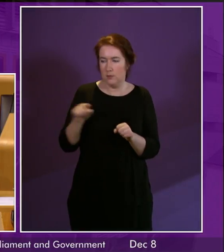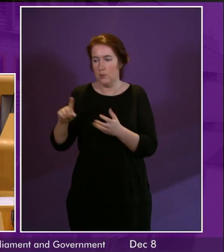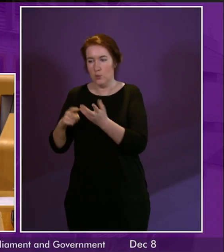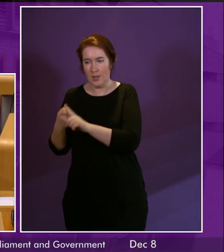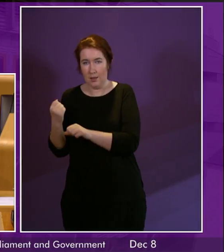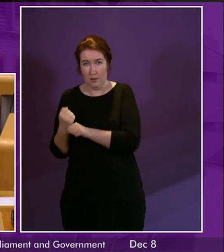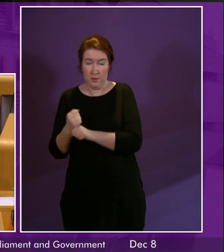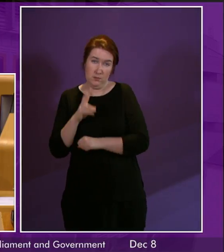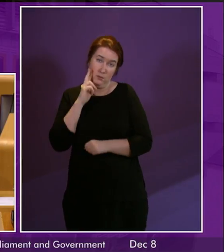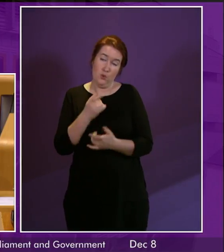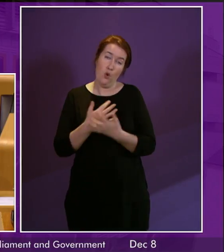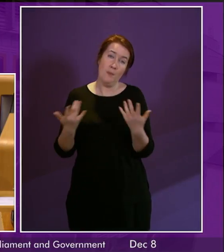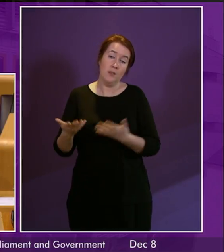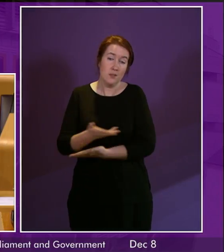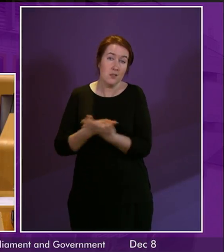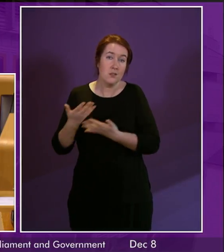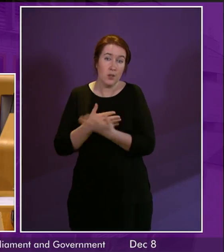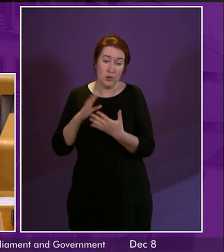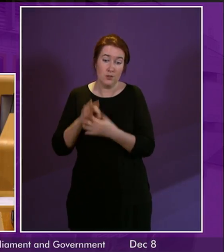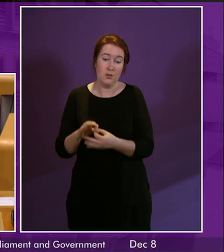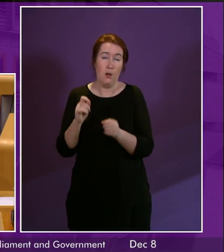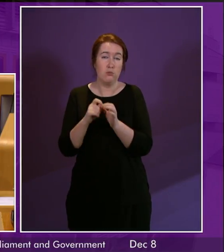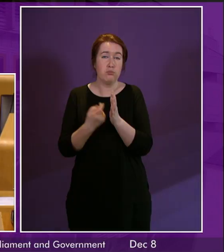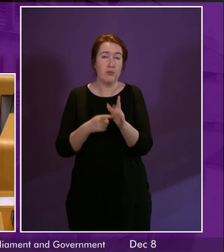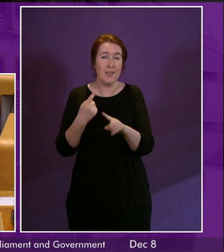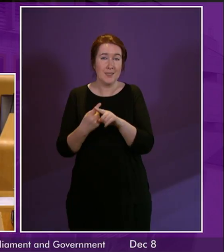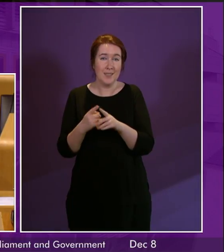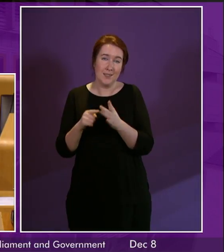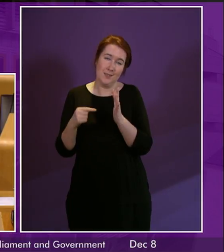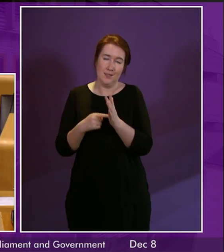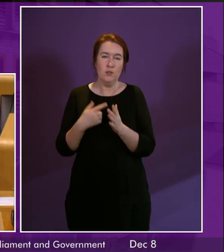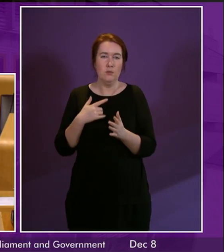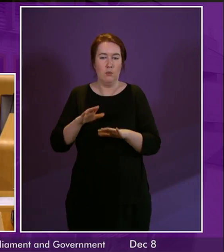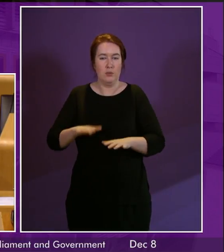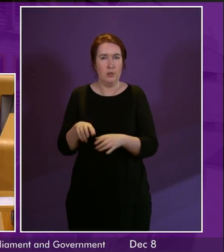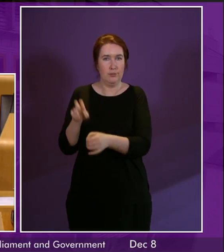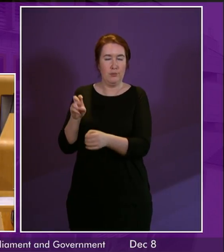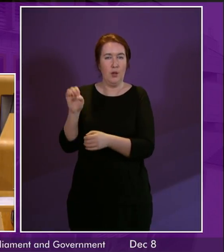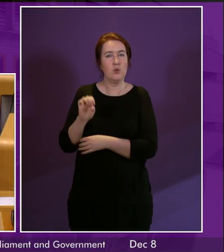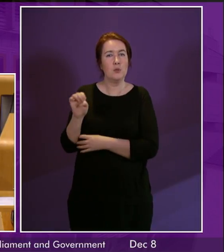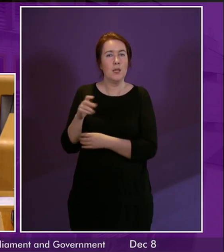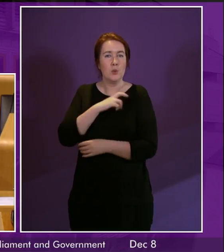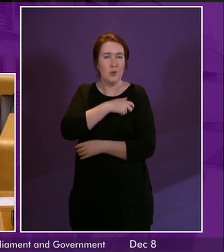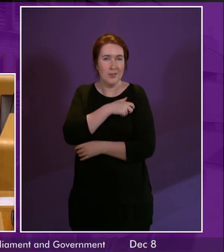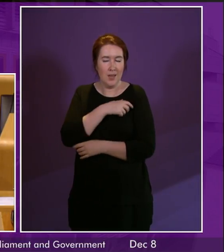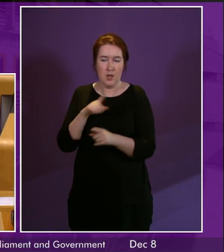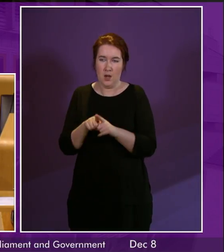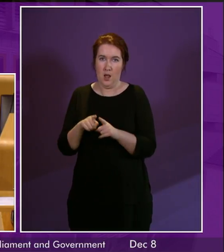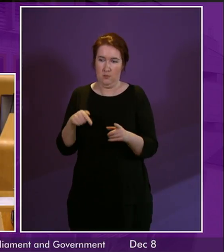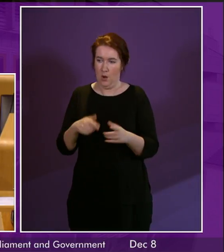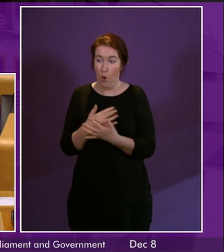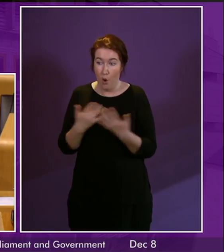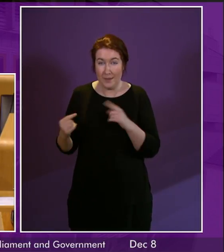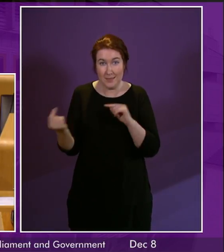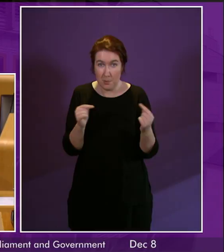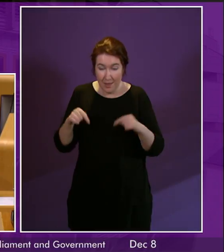the number of discussions there's been around Brexit since the June vote, and the number of debates there have been in this chamber.